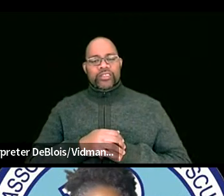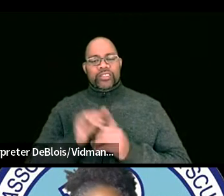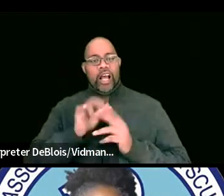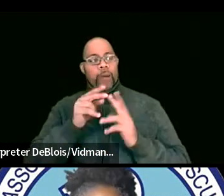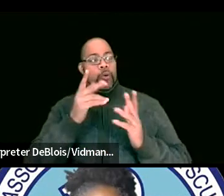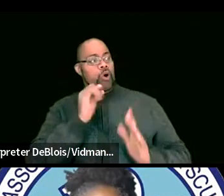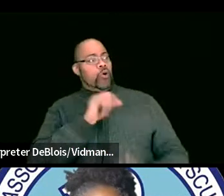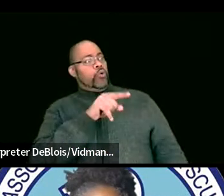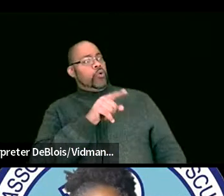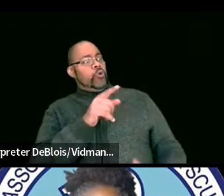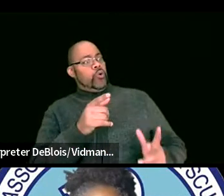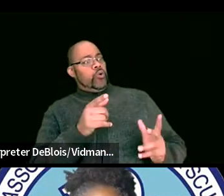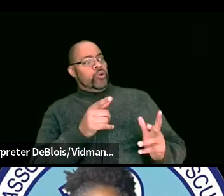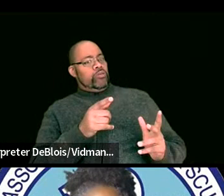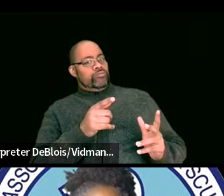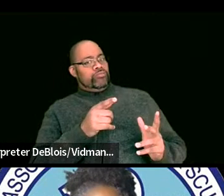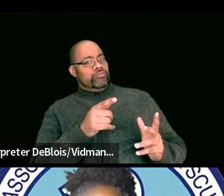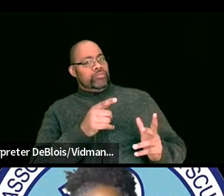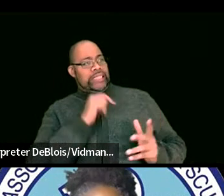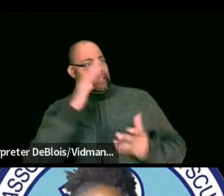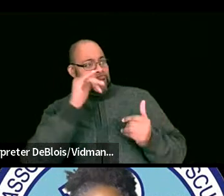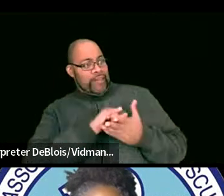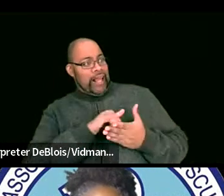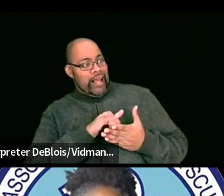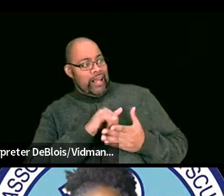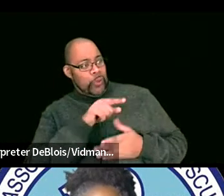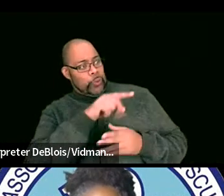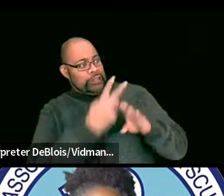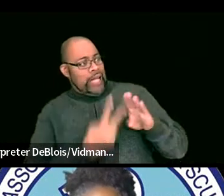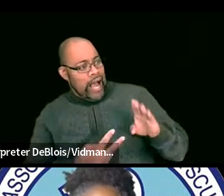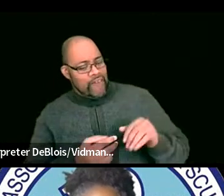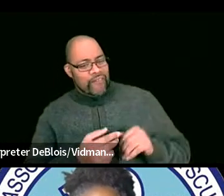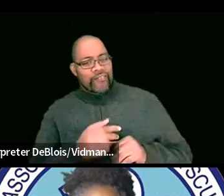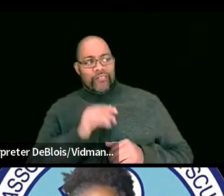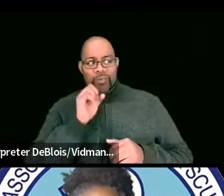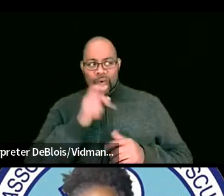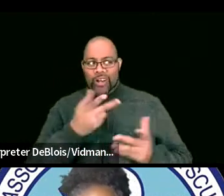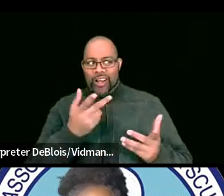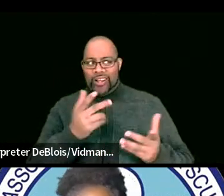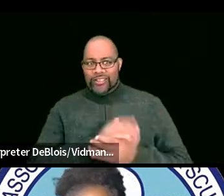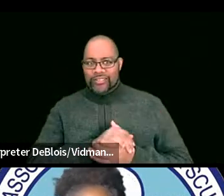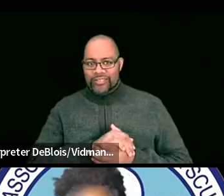oh, we didn't expect that. Okay.